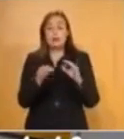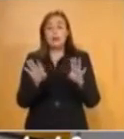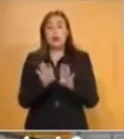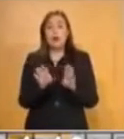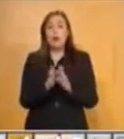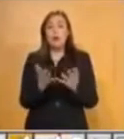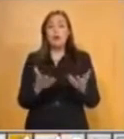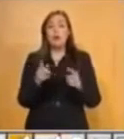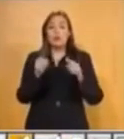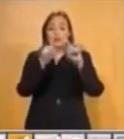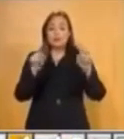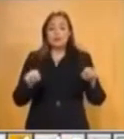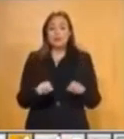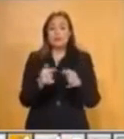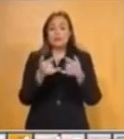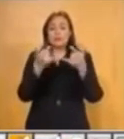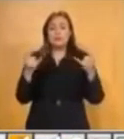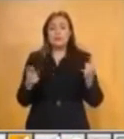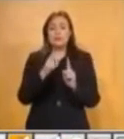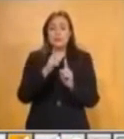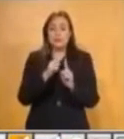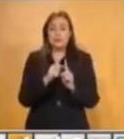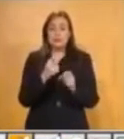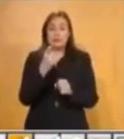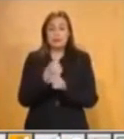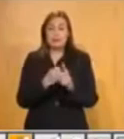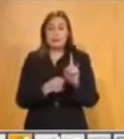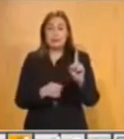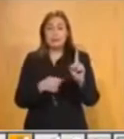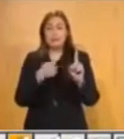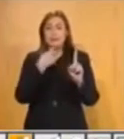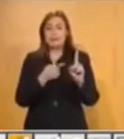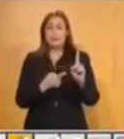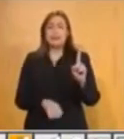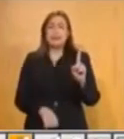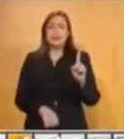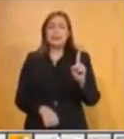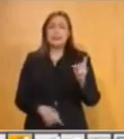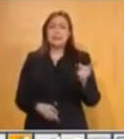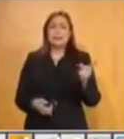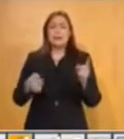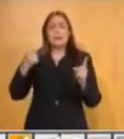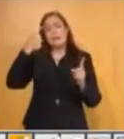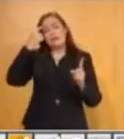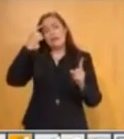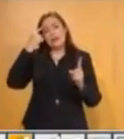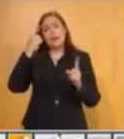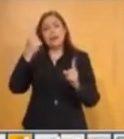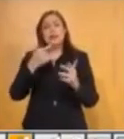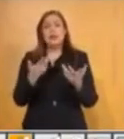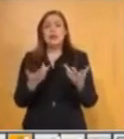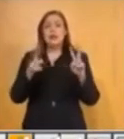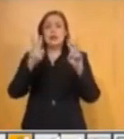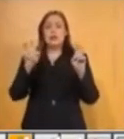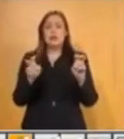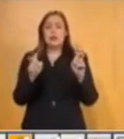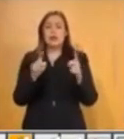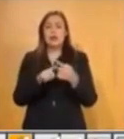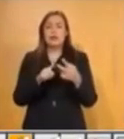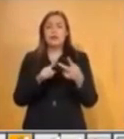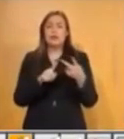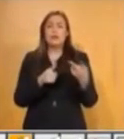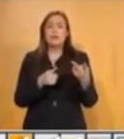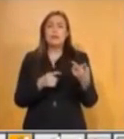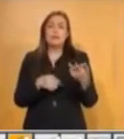the screen. The first one, first, decide a topic. You must think which one is your favorite kind